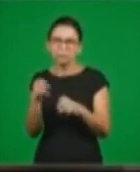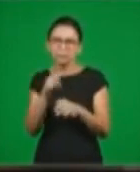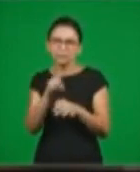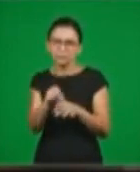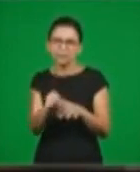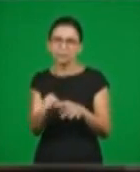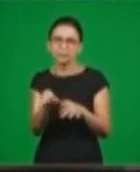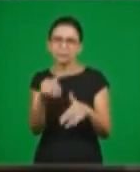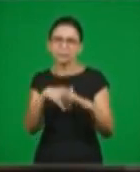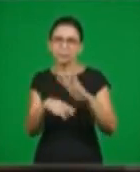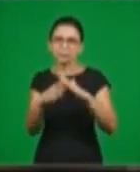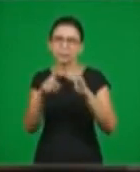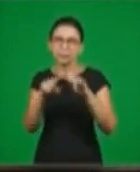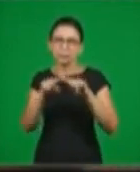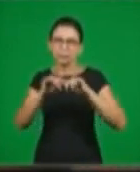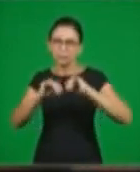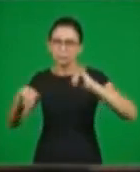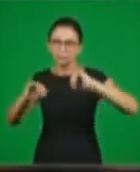fellowship.